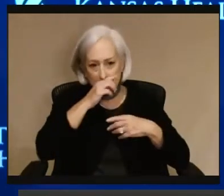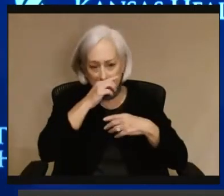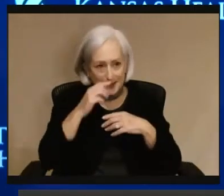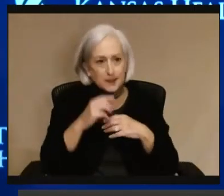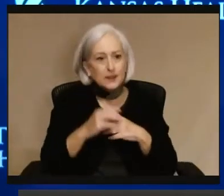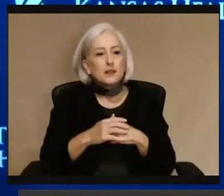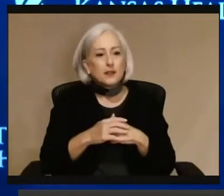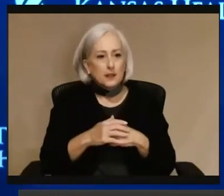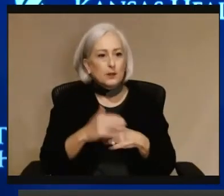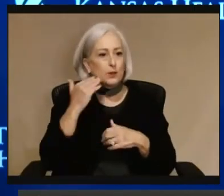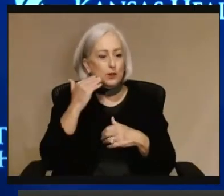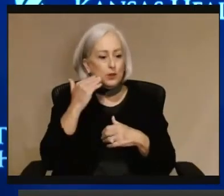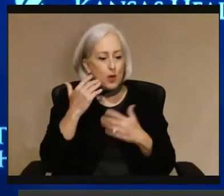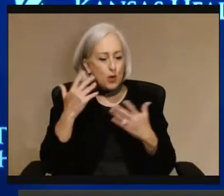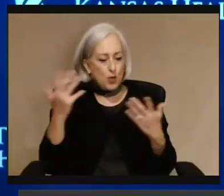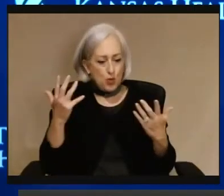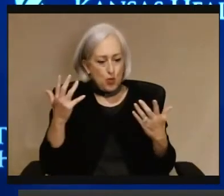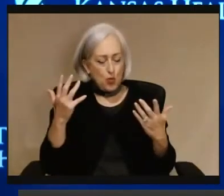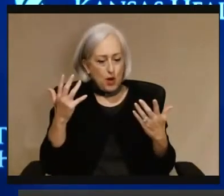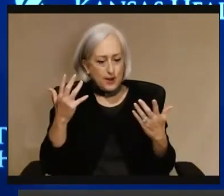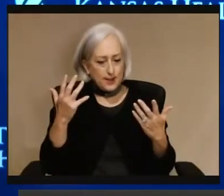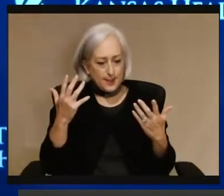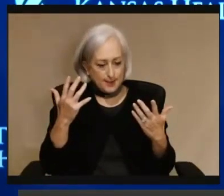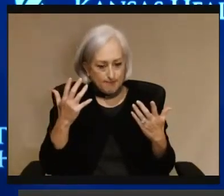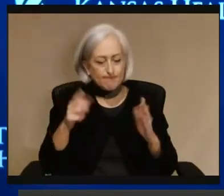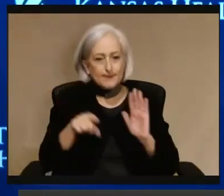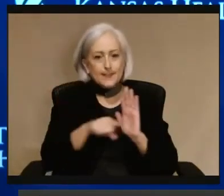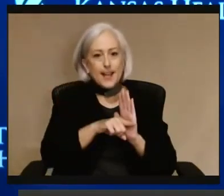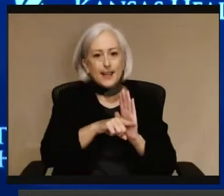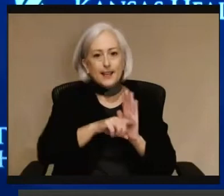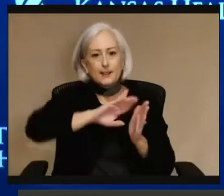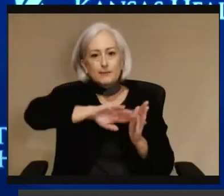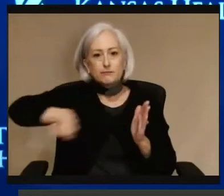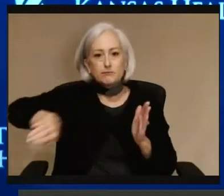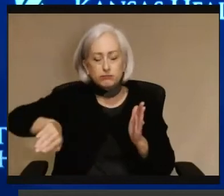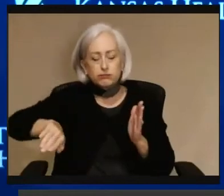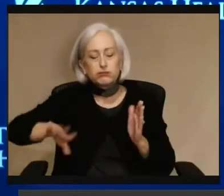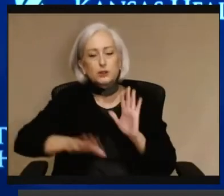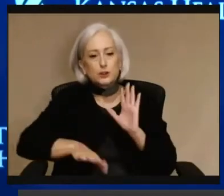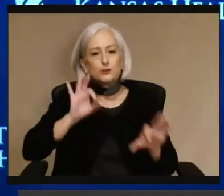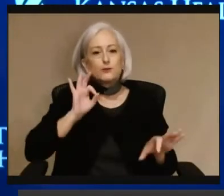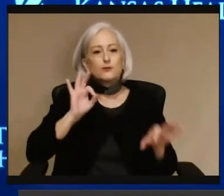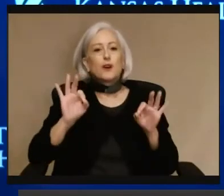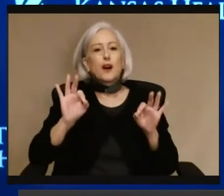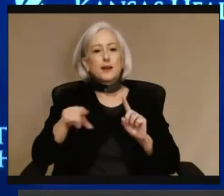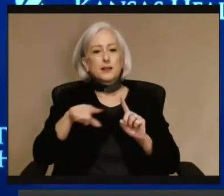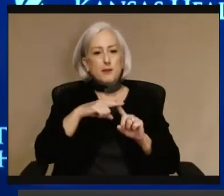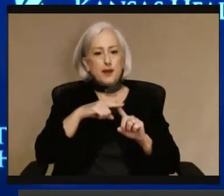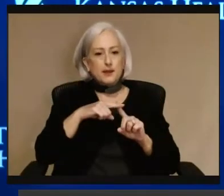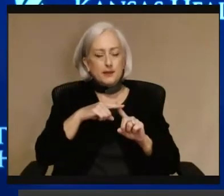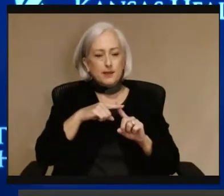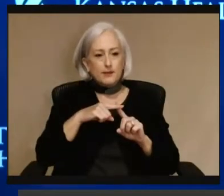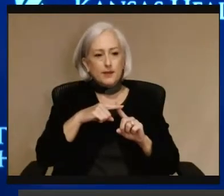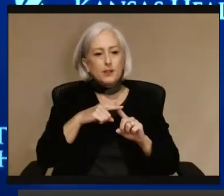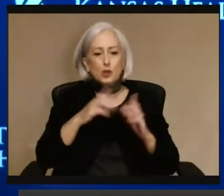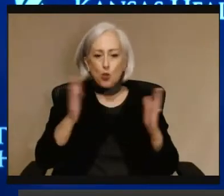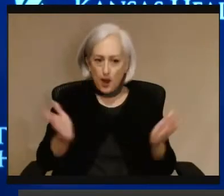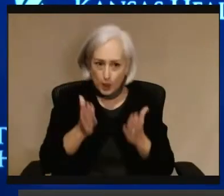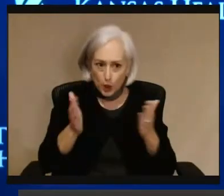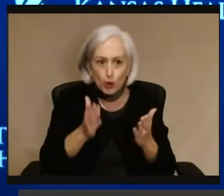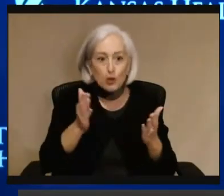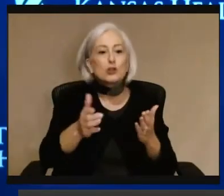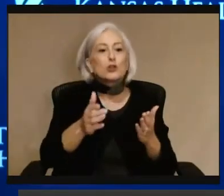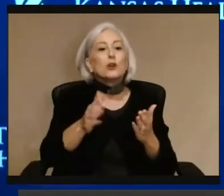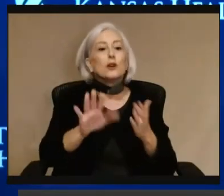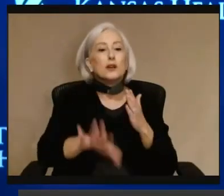and the positives in my life? So I encourage you all to take that journey and take that first step and find your way to help,